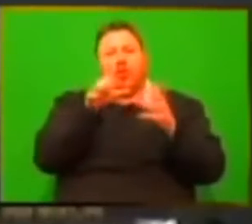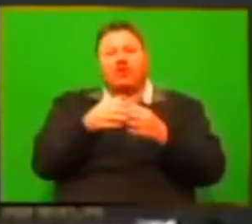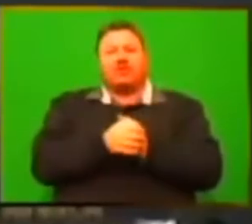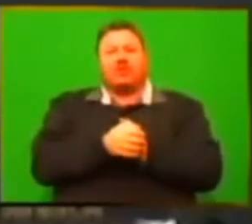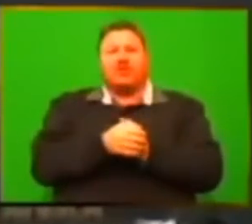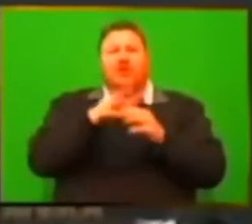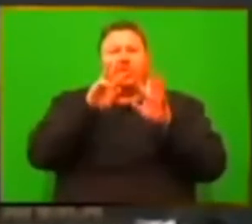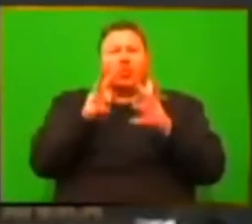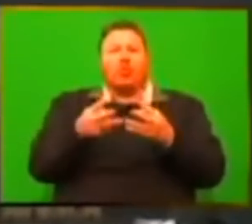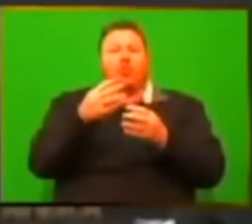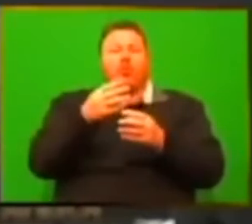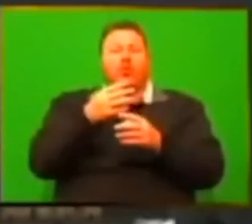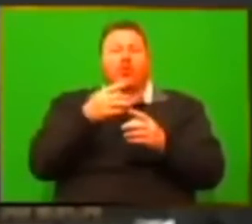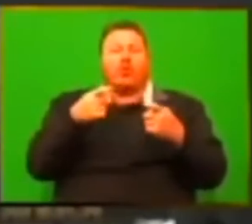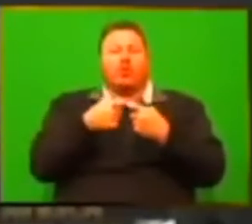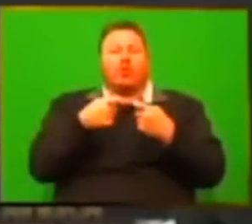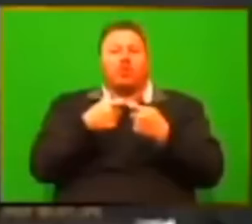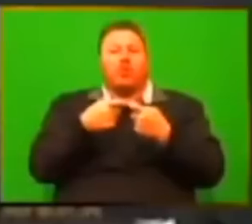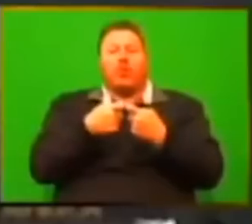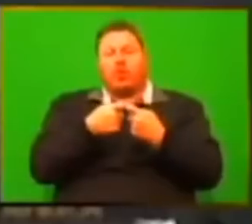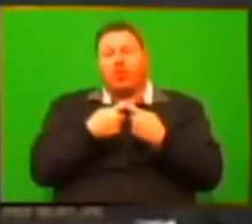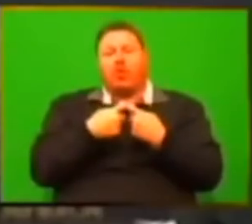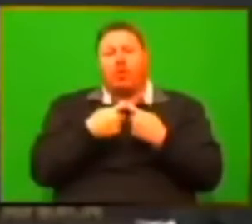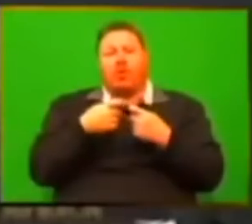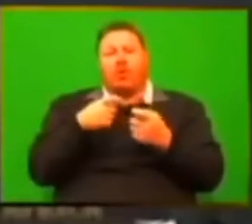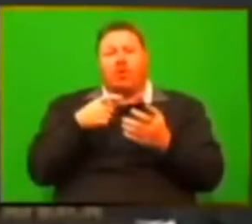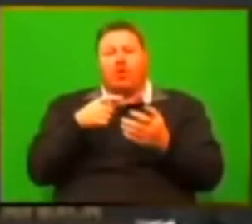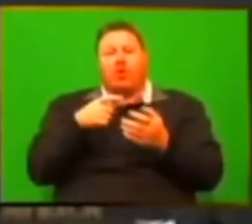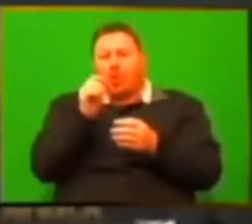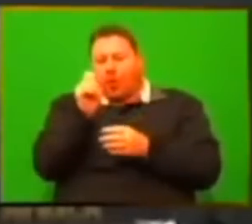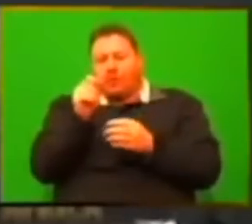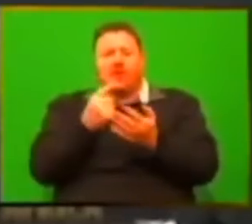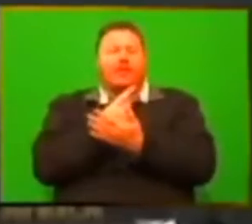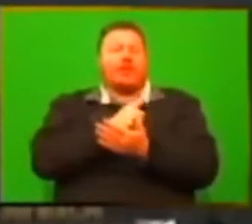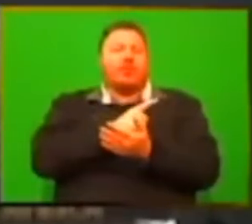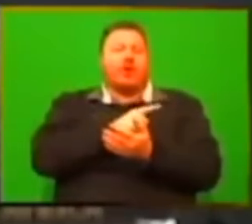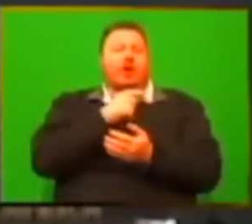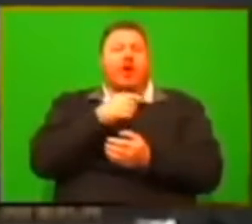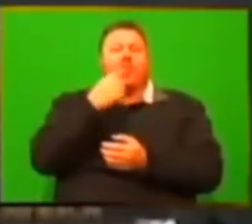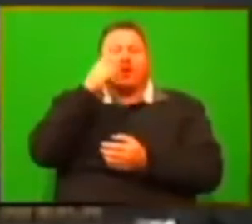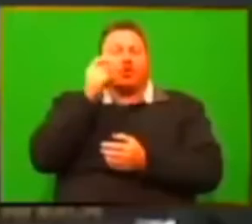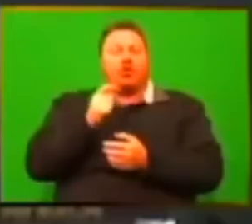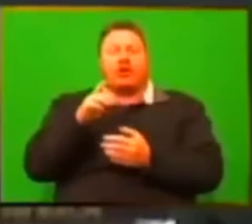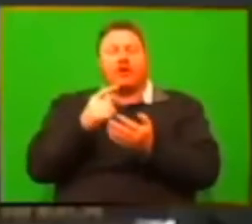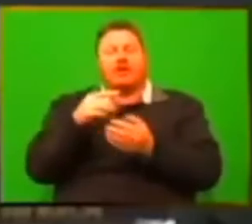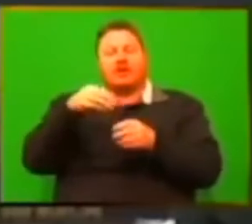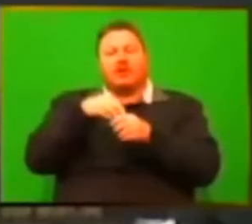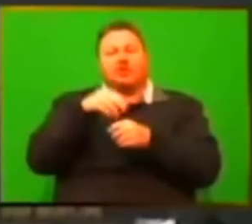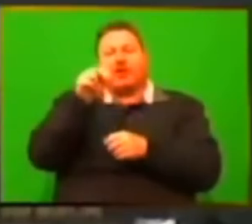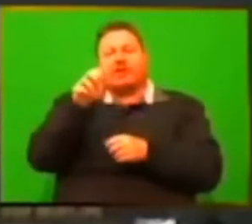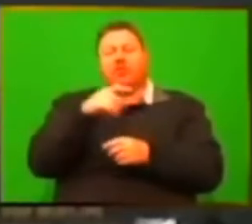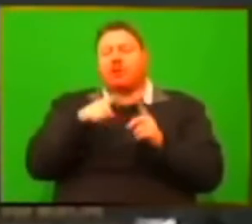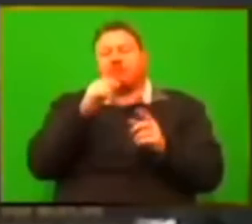admission of Ukraine into NATO alliance, and you never said anything about that. This is happening while South Africa has